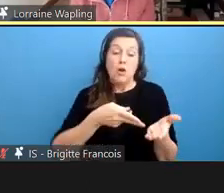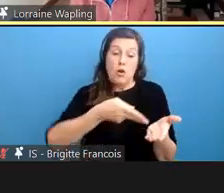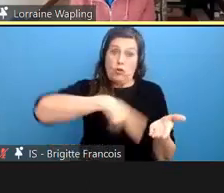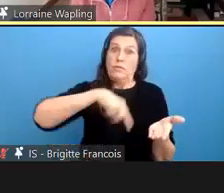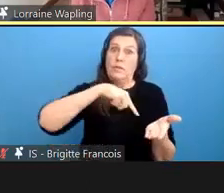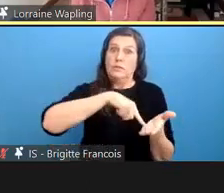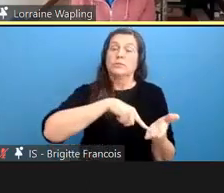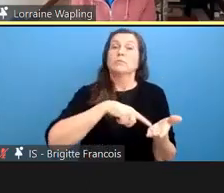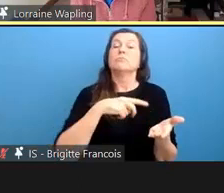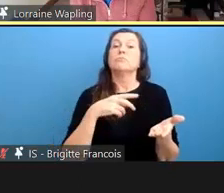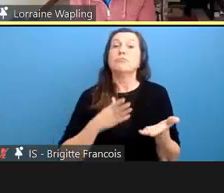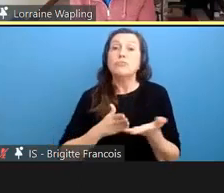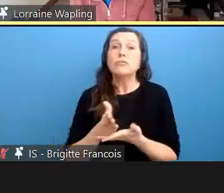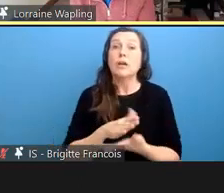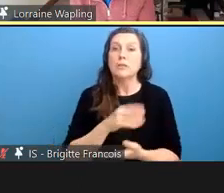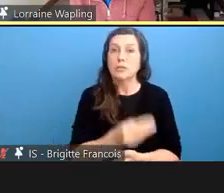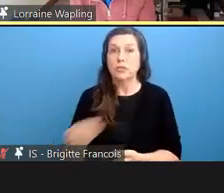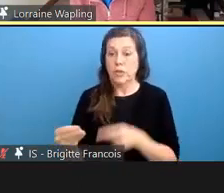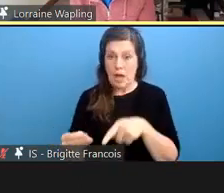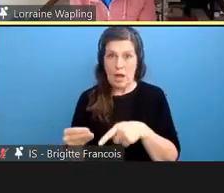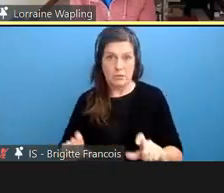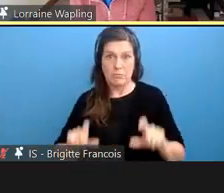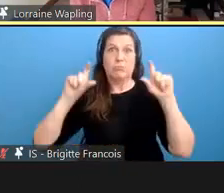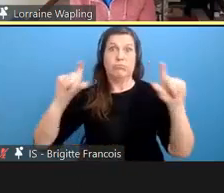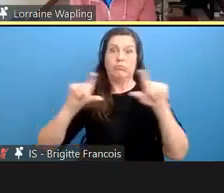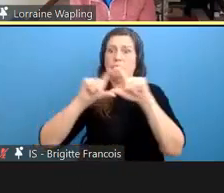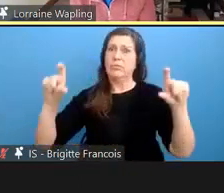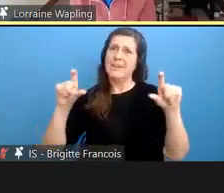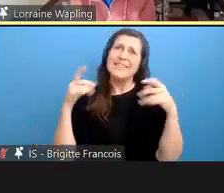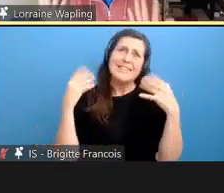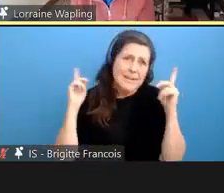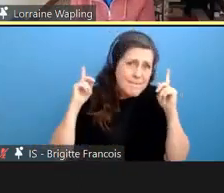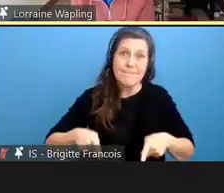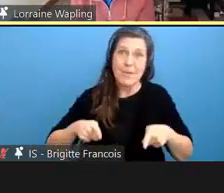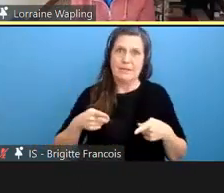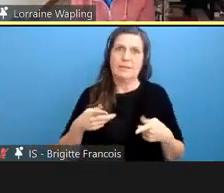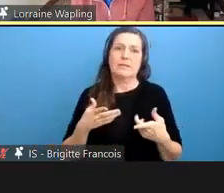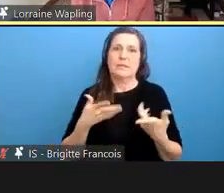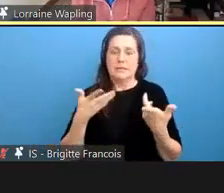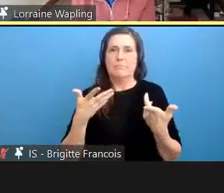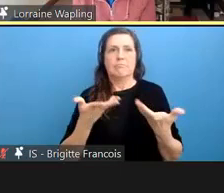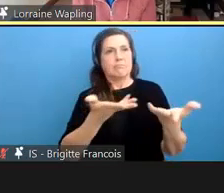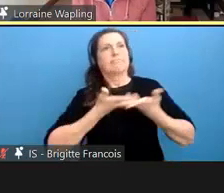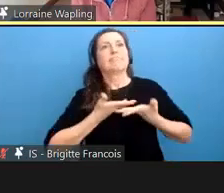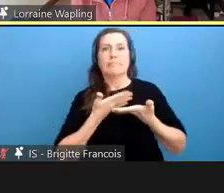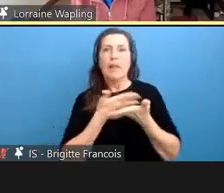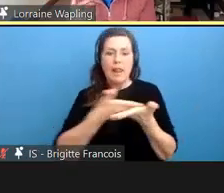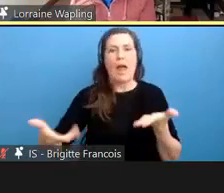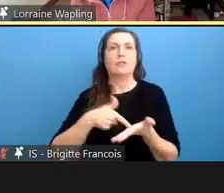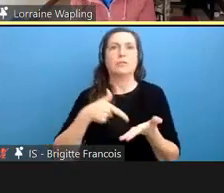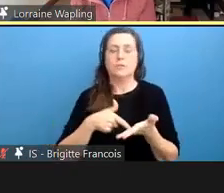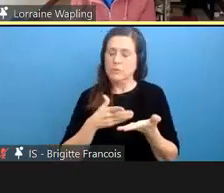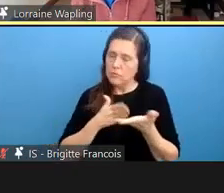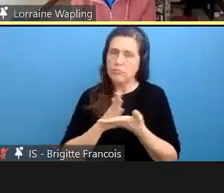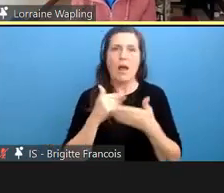enshrines access to language very, very specifically because it understands all children have the right to be heard. They have the right